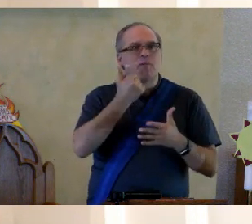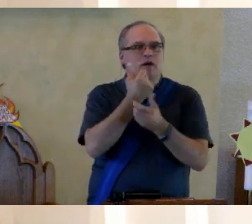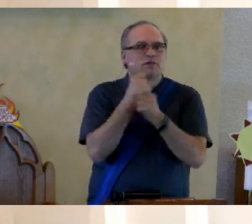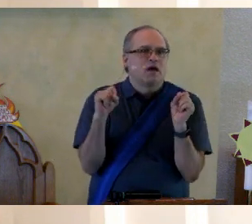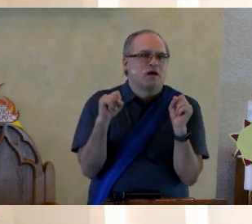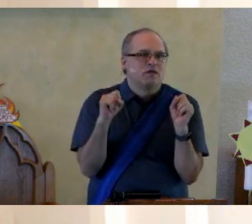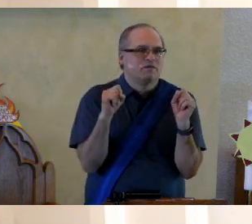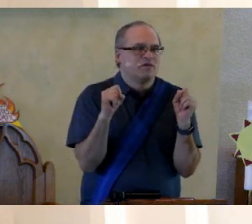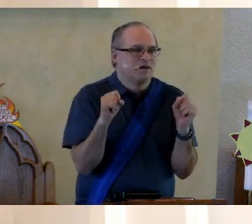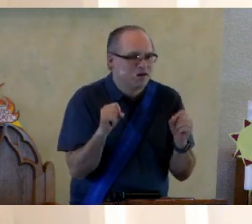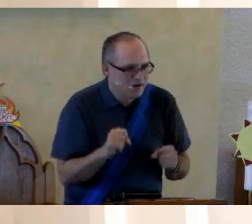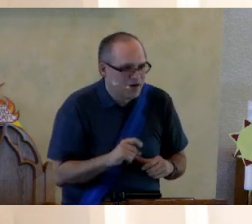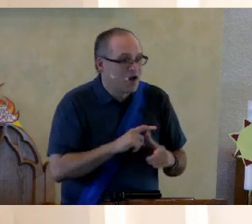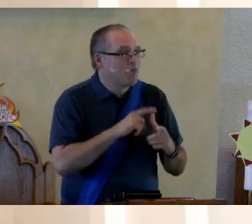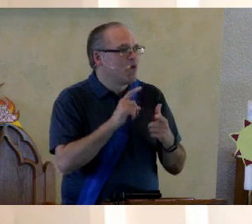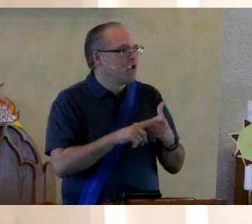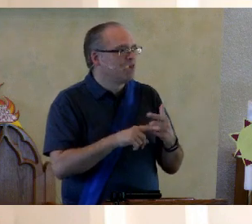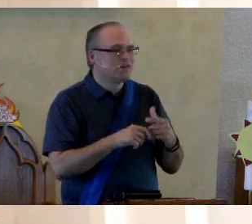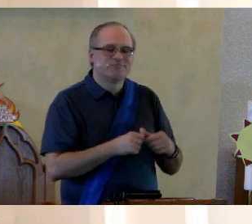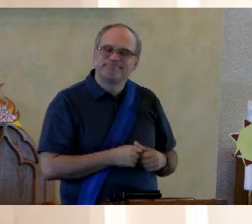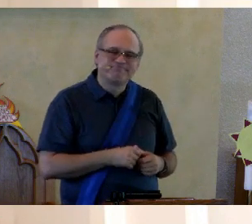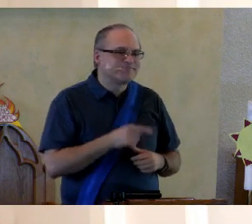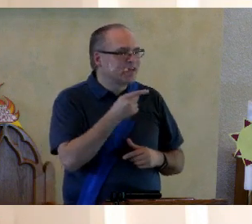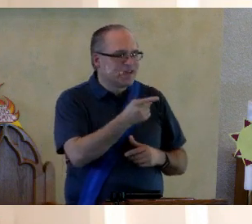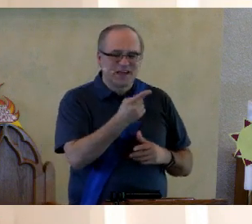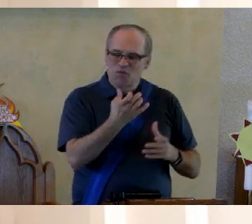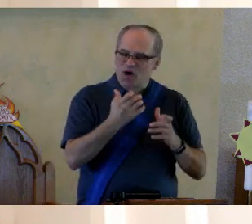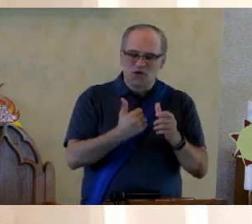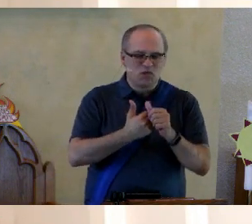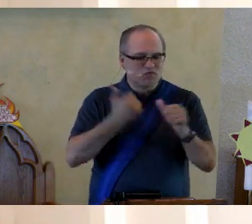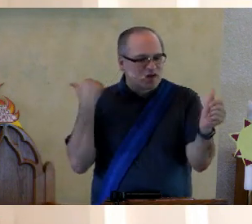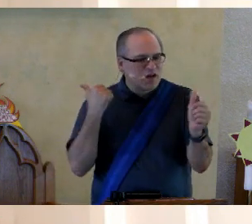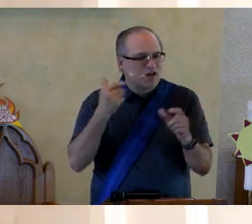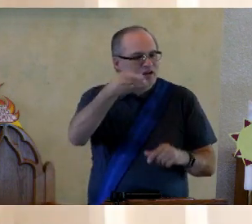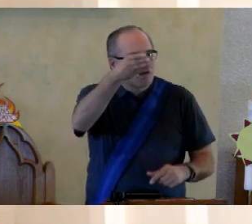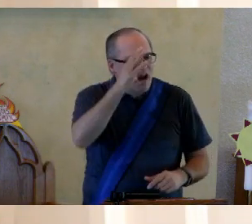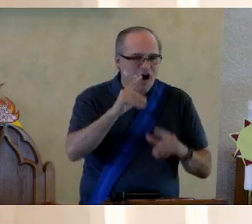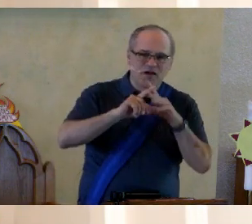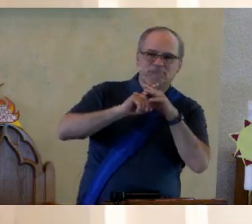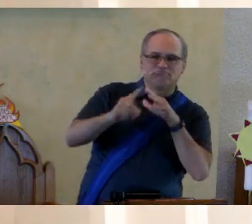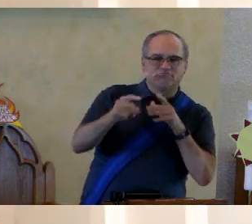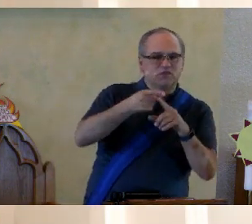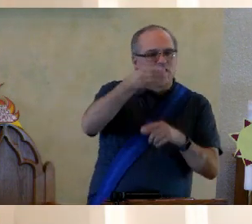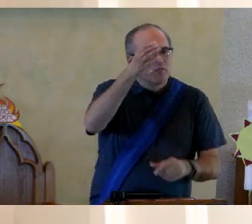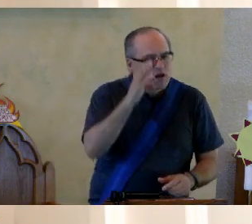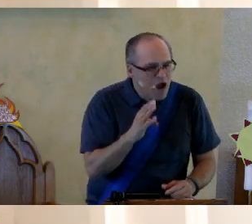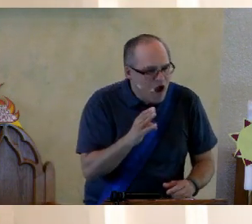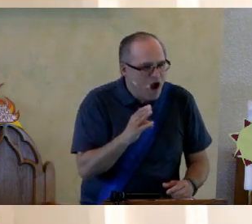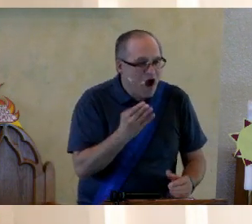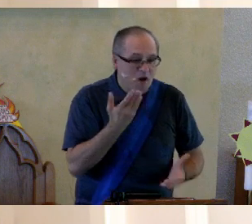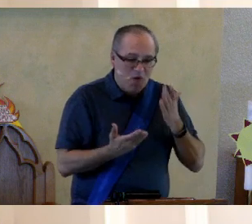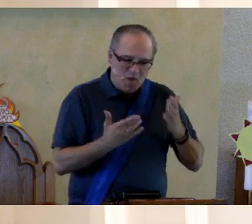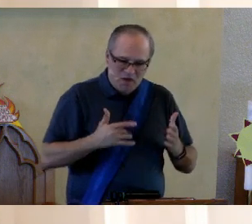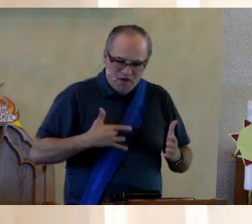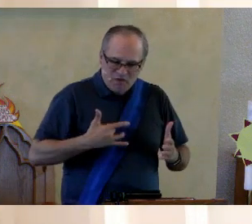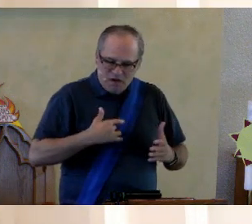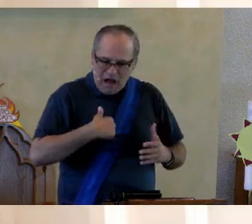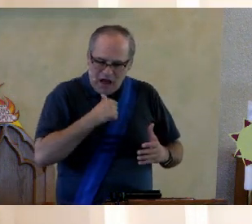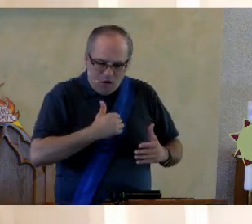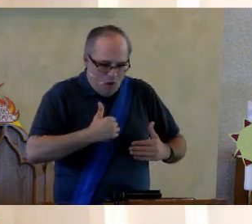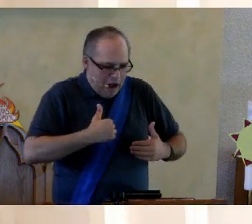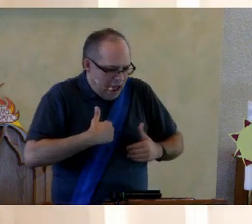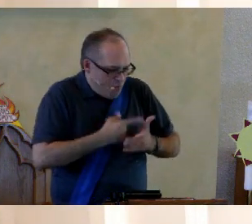he received his call, to flee Yahweh and perhaps flee from his own feelings of inadequacy and fear